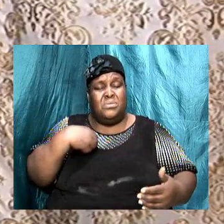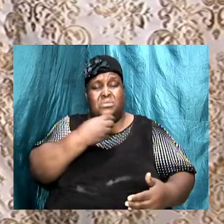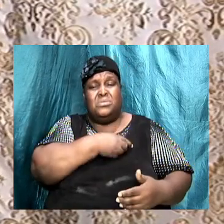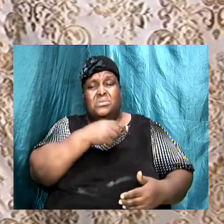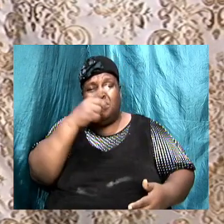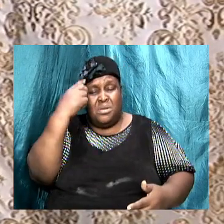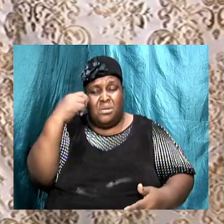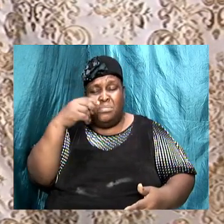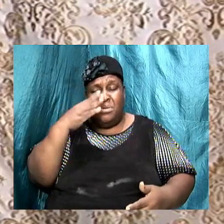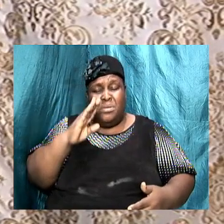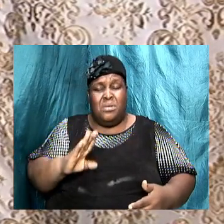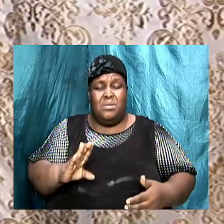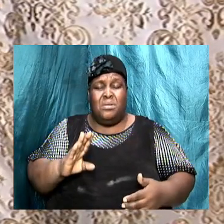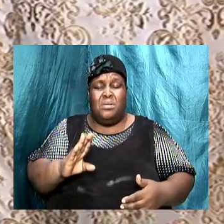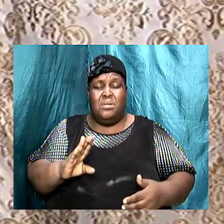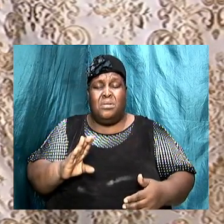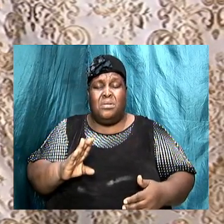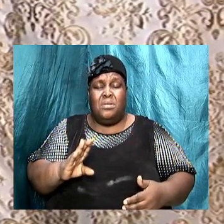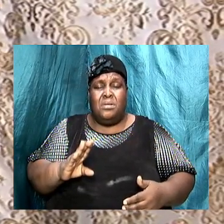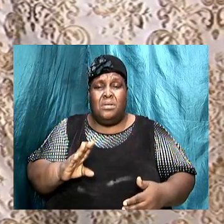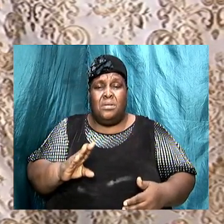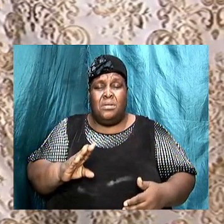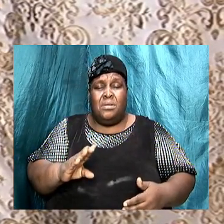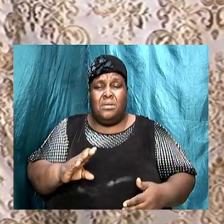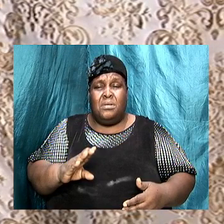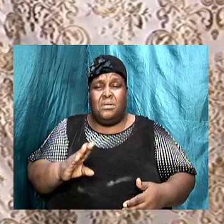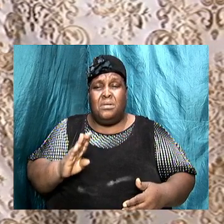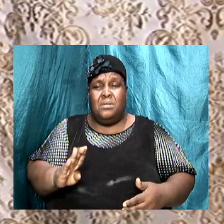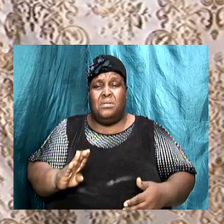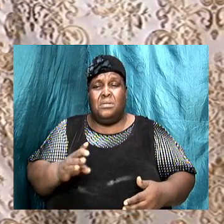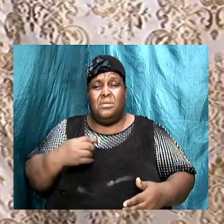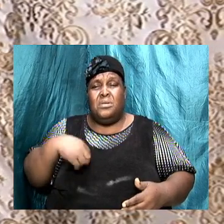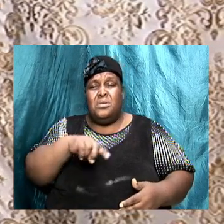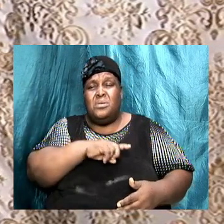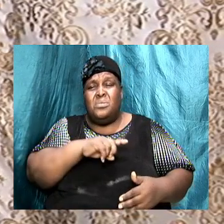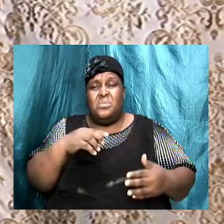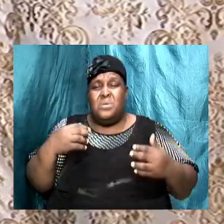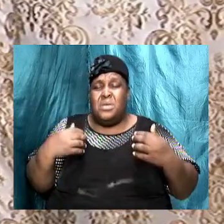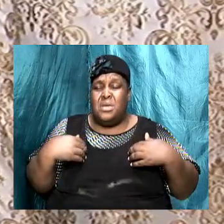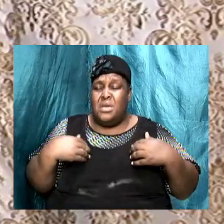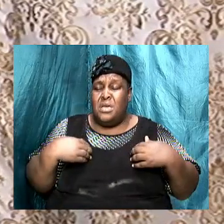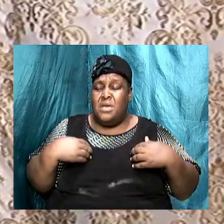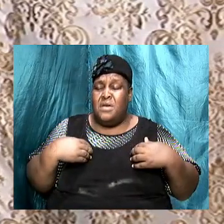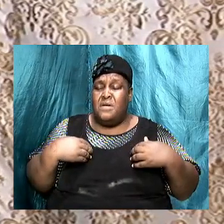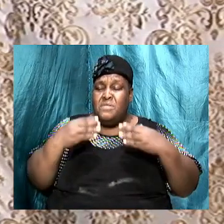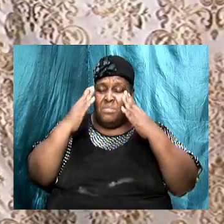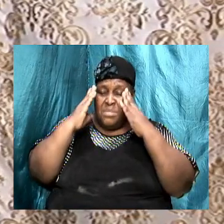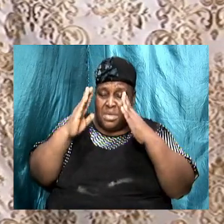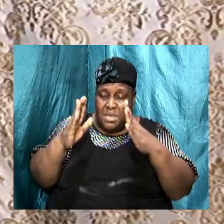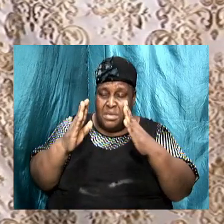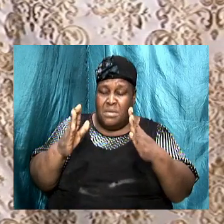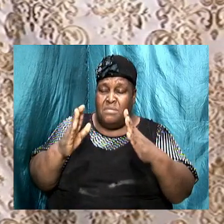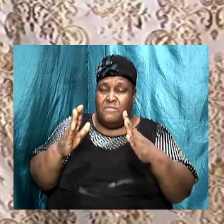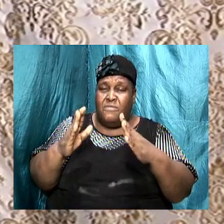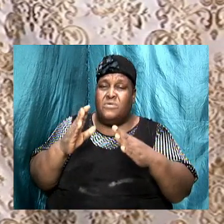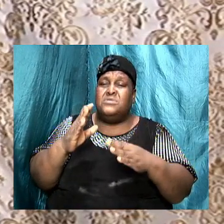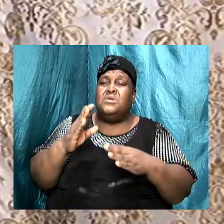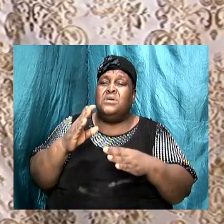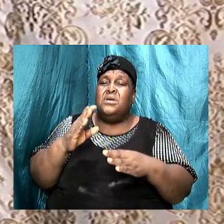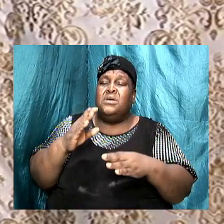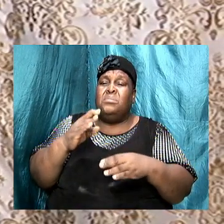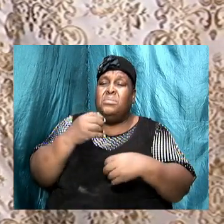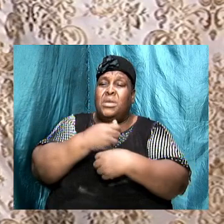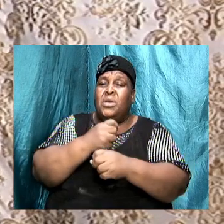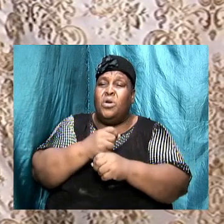we must be aware of what is happening, and we have got to be resolute in our minds that we are going to stand up in